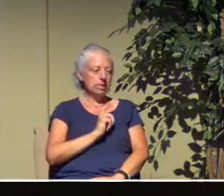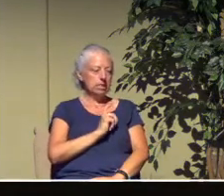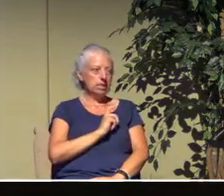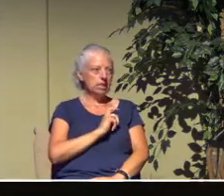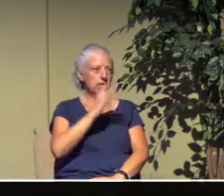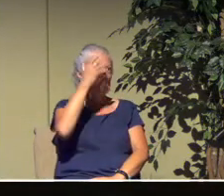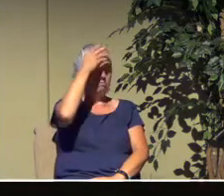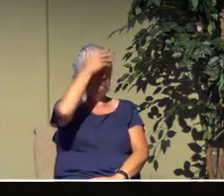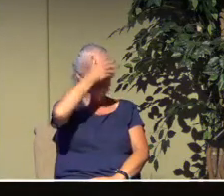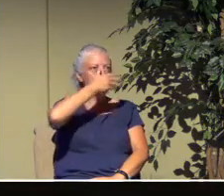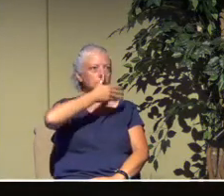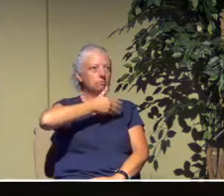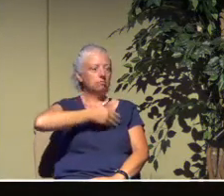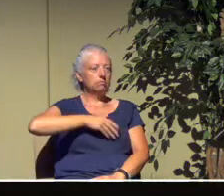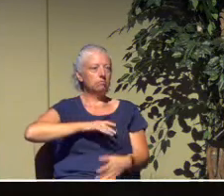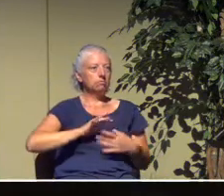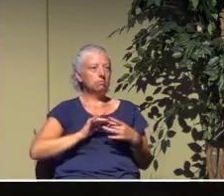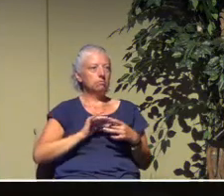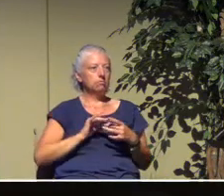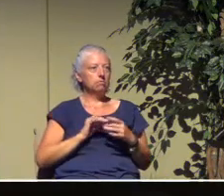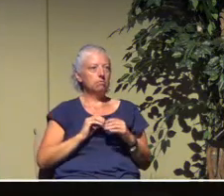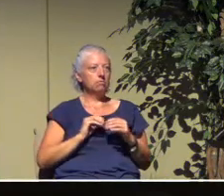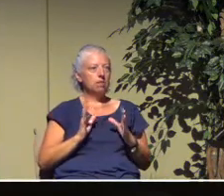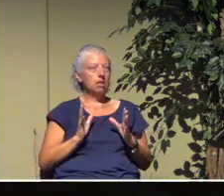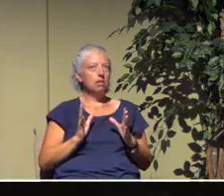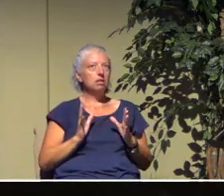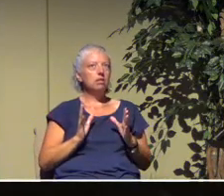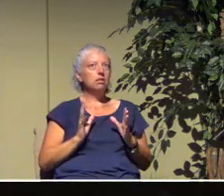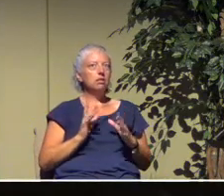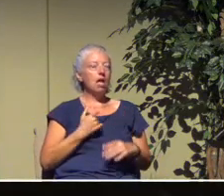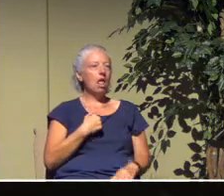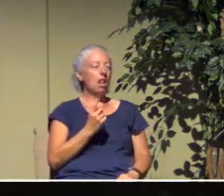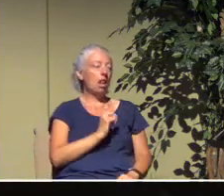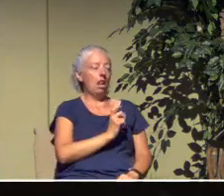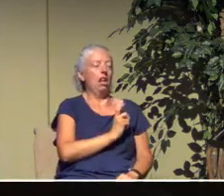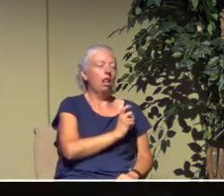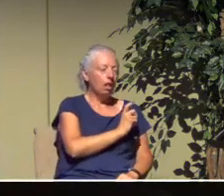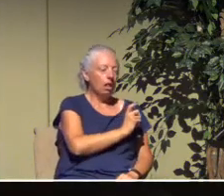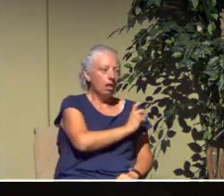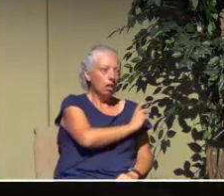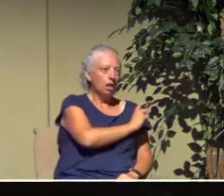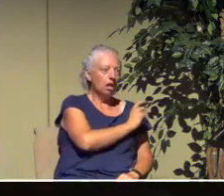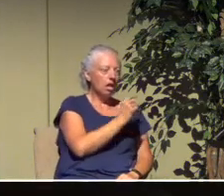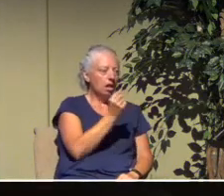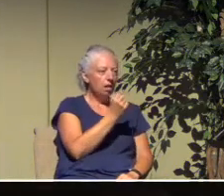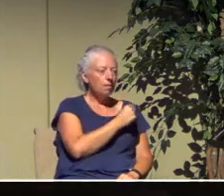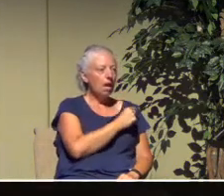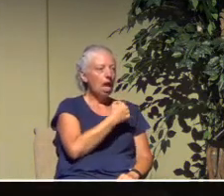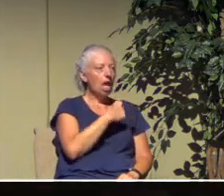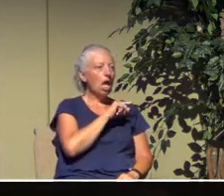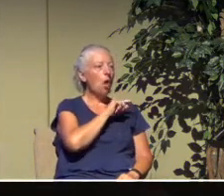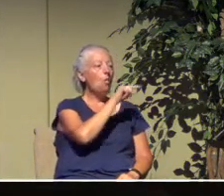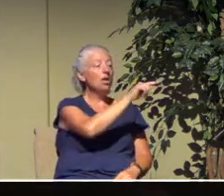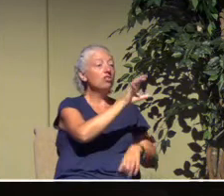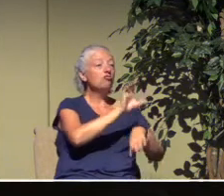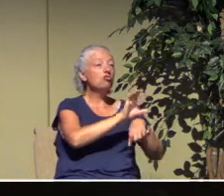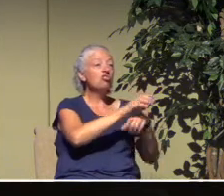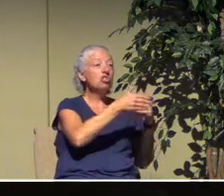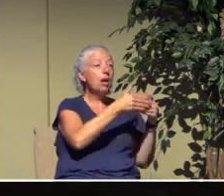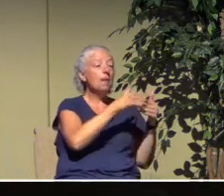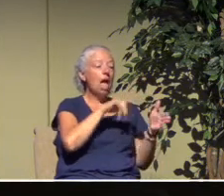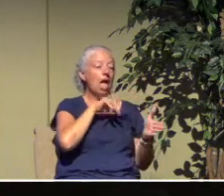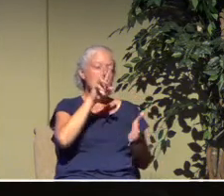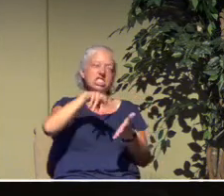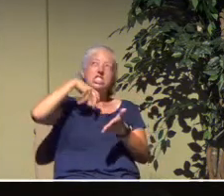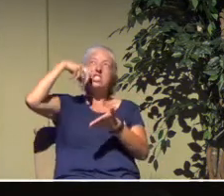catatonic. And I stumbled out the backstage exit, walked down to St. Patrick's Cathedral, hit my knees in front of